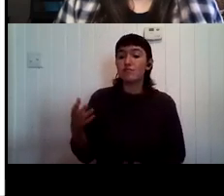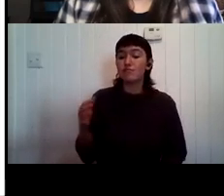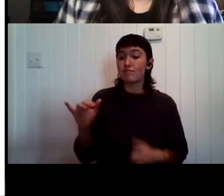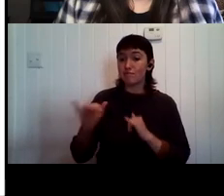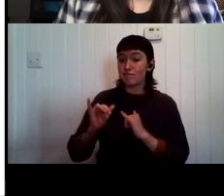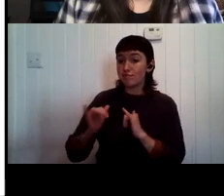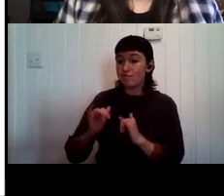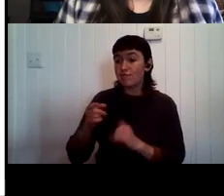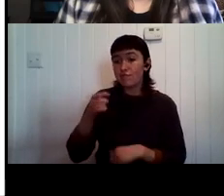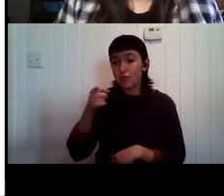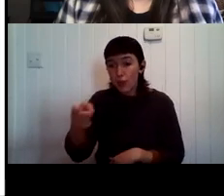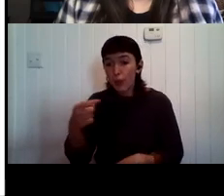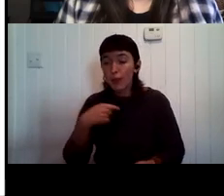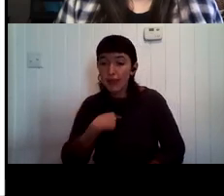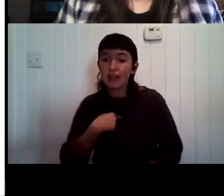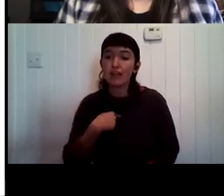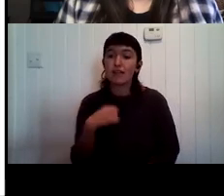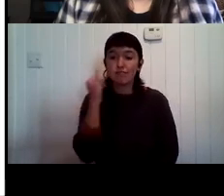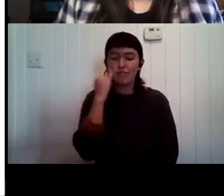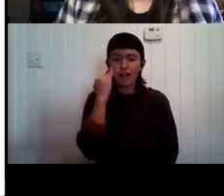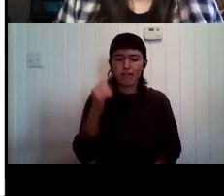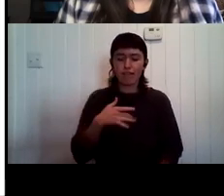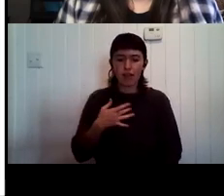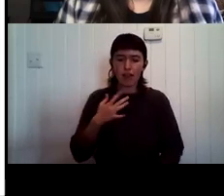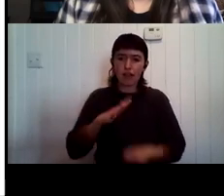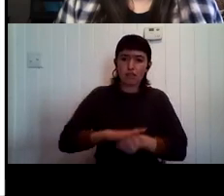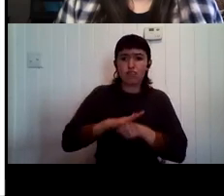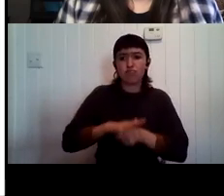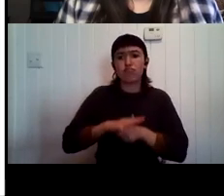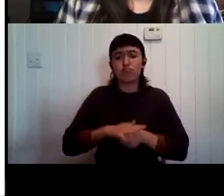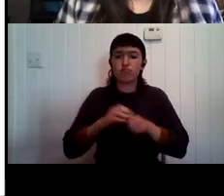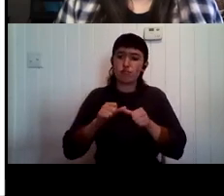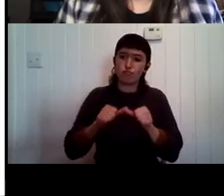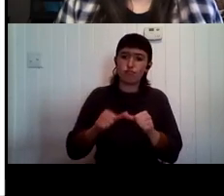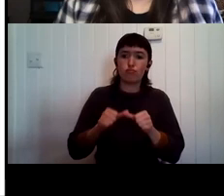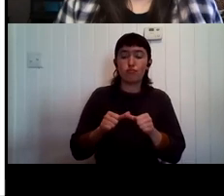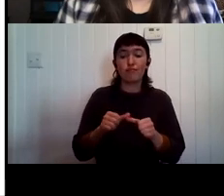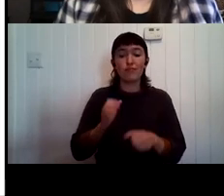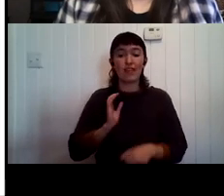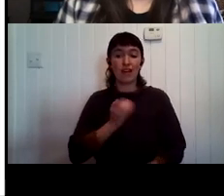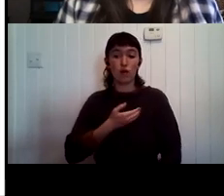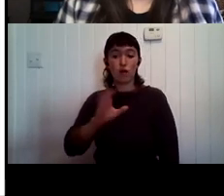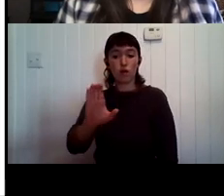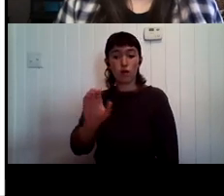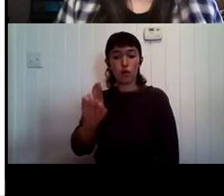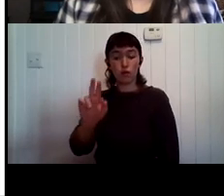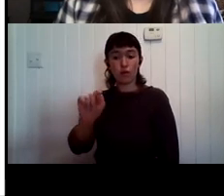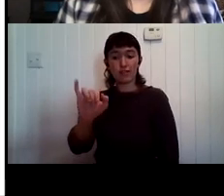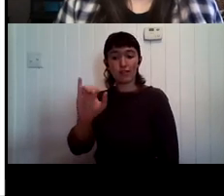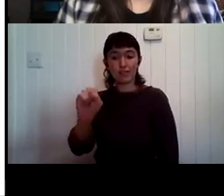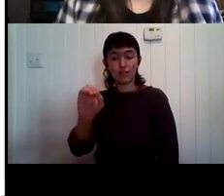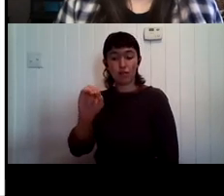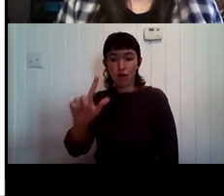prolonged periods, long periods of stress, we can have our cortisol, our hormone, go up, and that can also weaken our